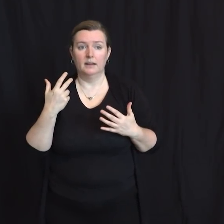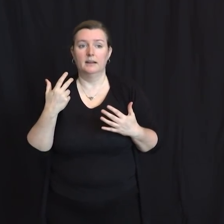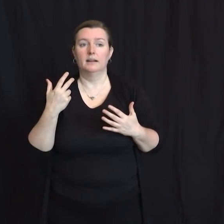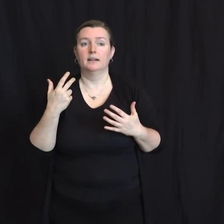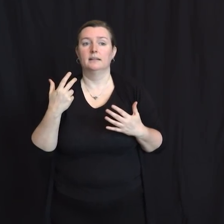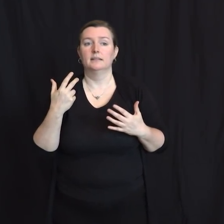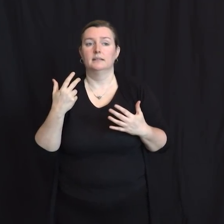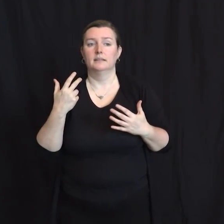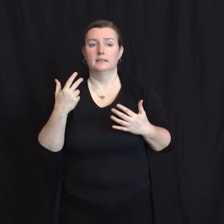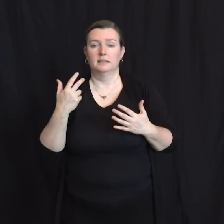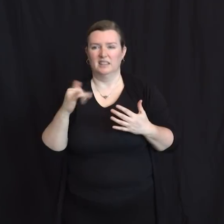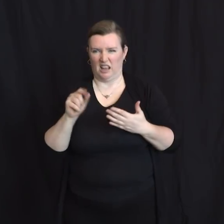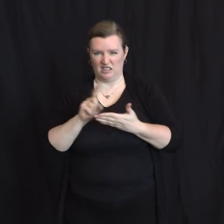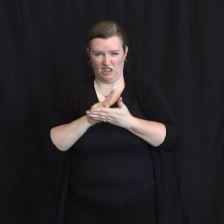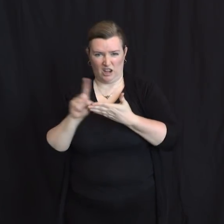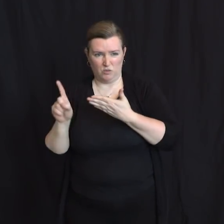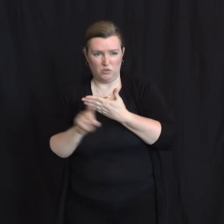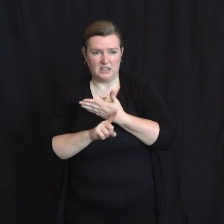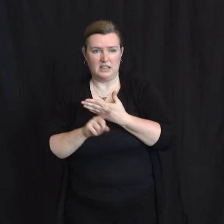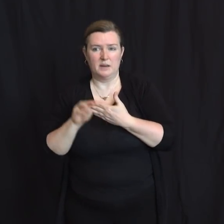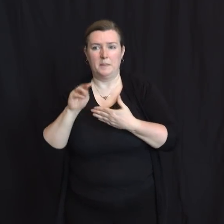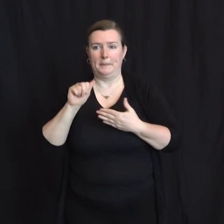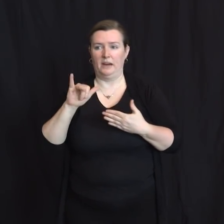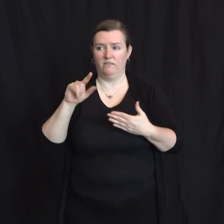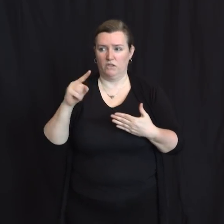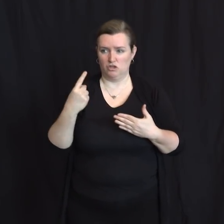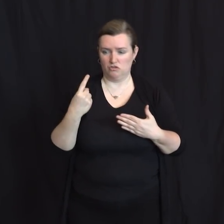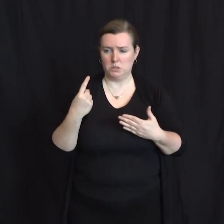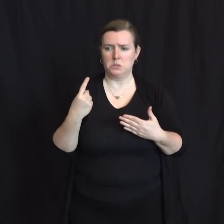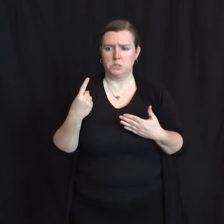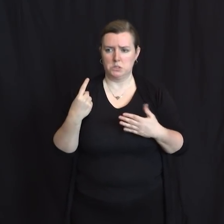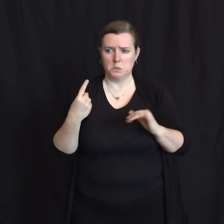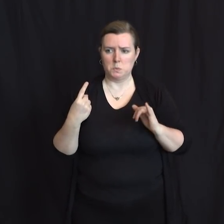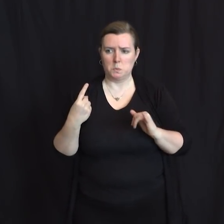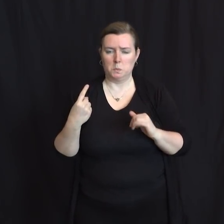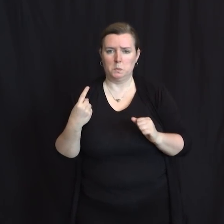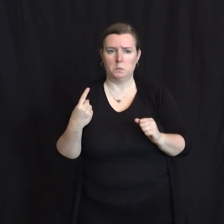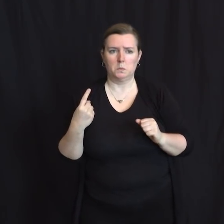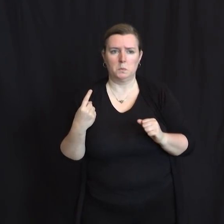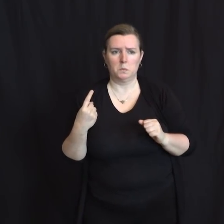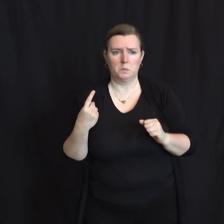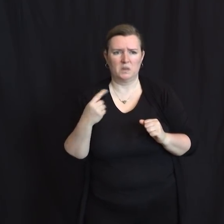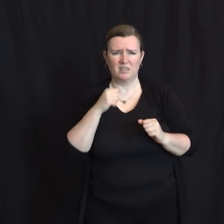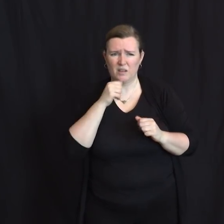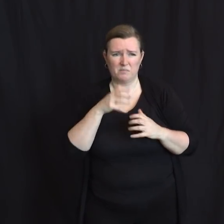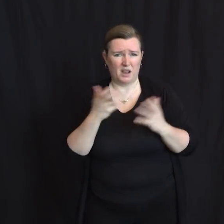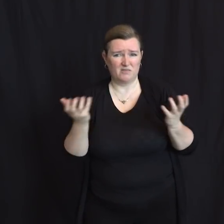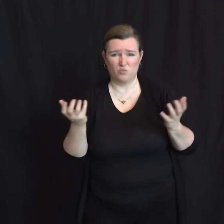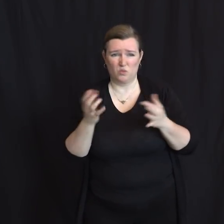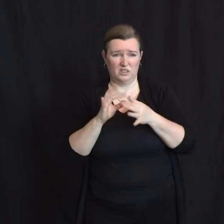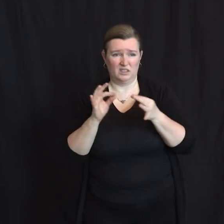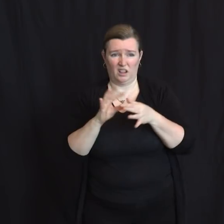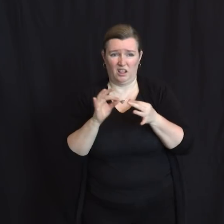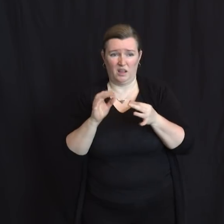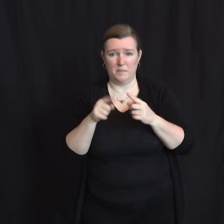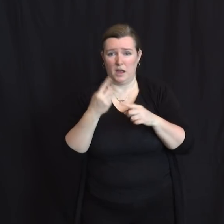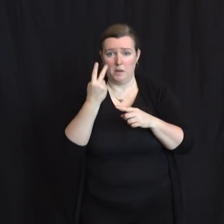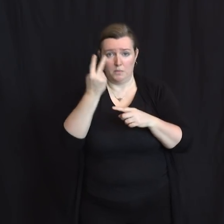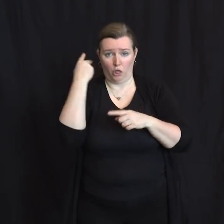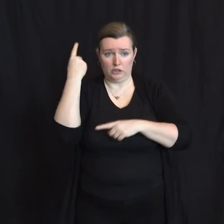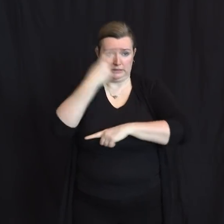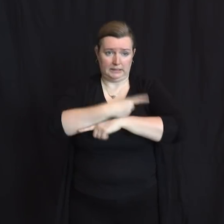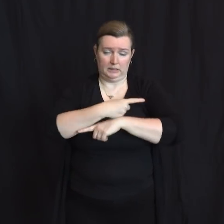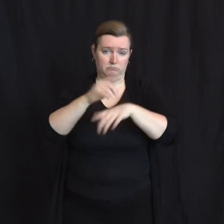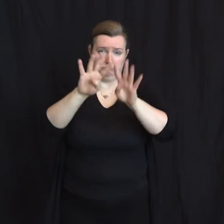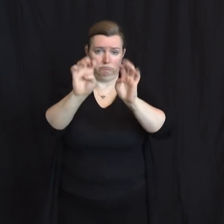week. And I know we won't have much to tell you about Memorial Day. We are